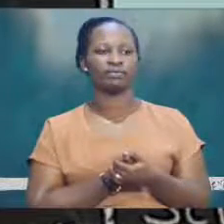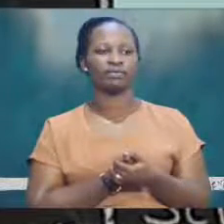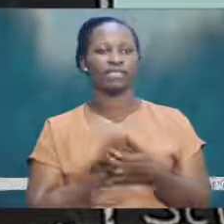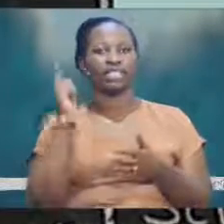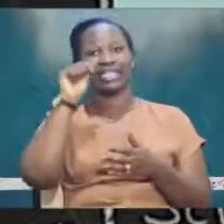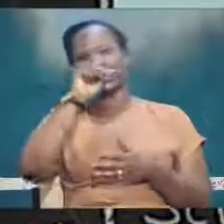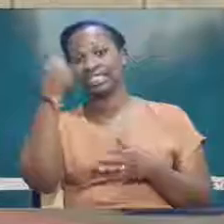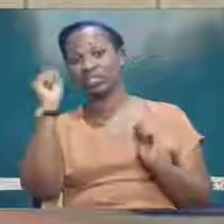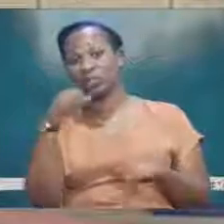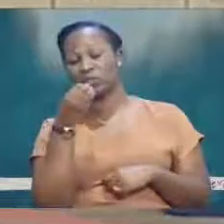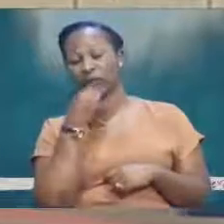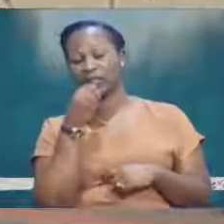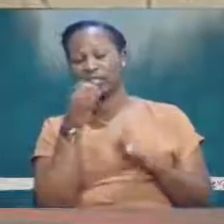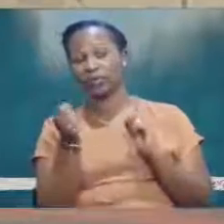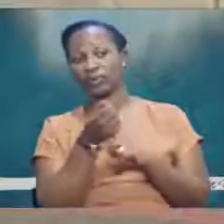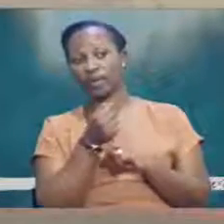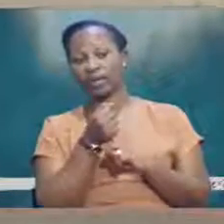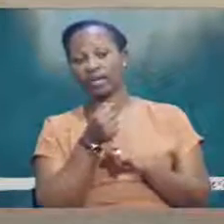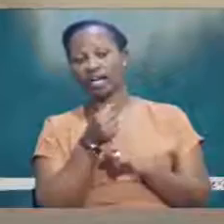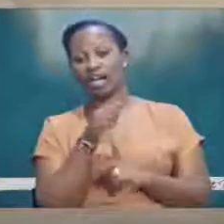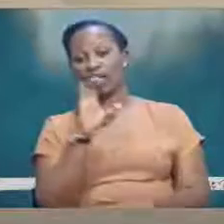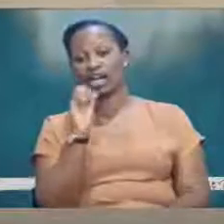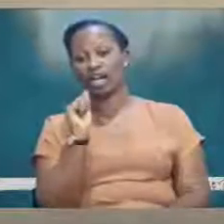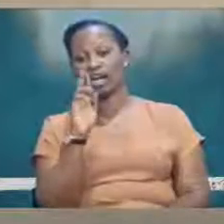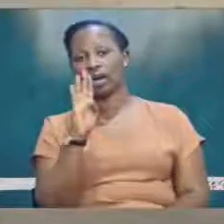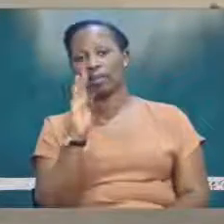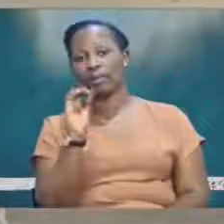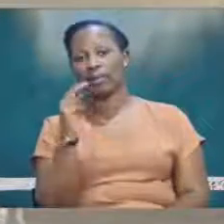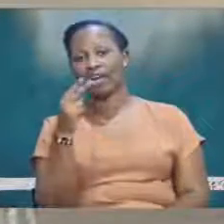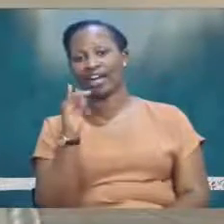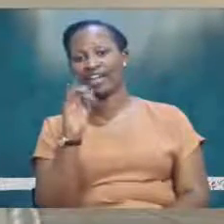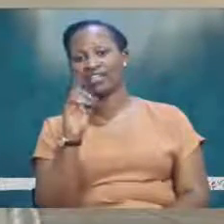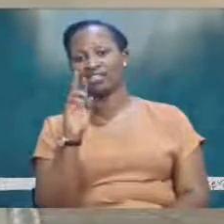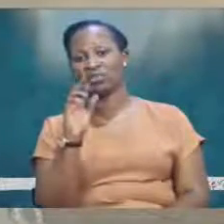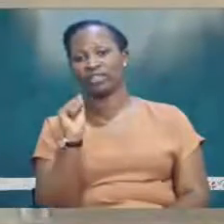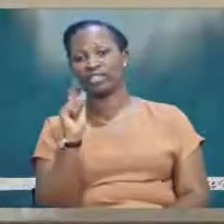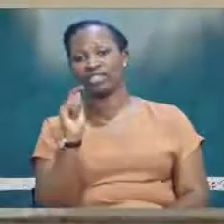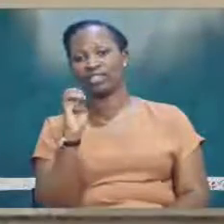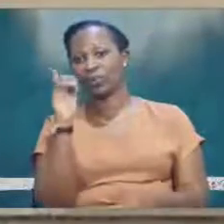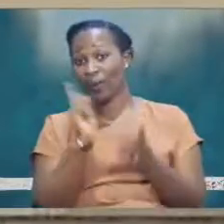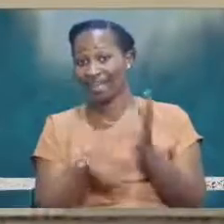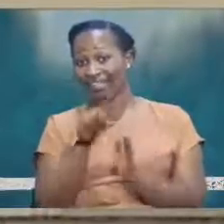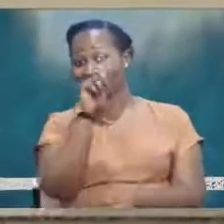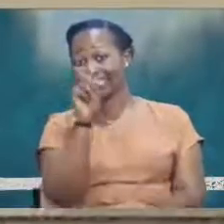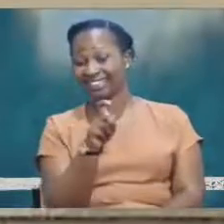What else can we eat in order to get carbohydrates?